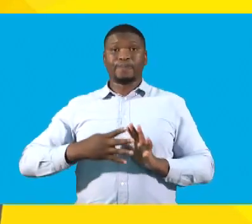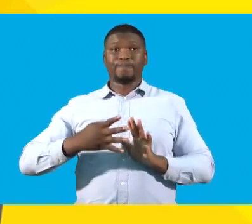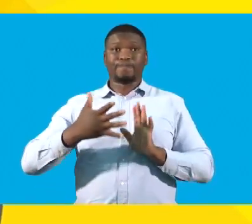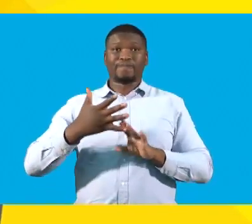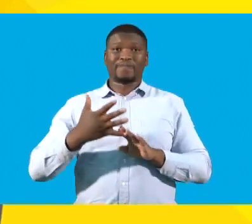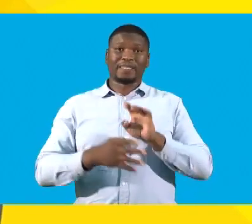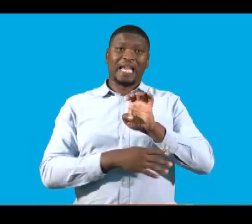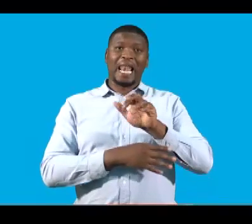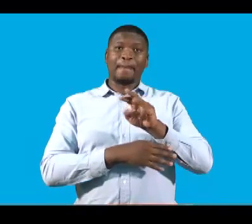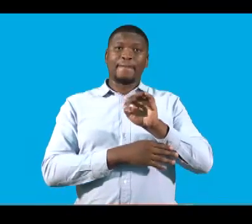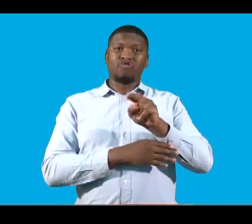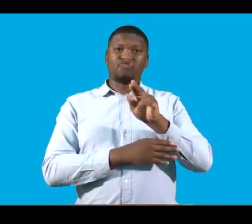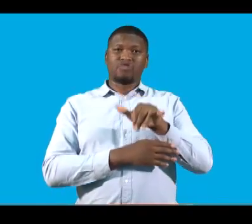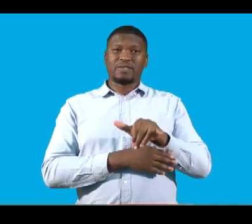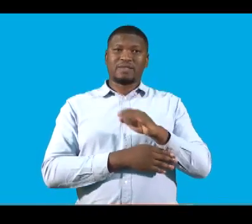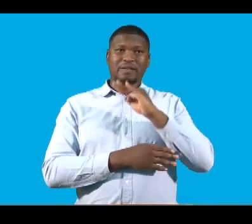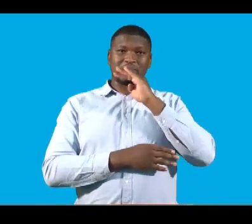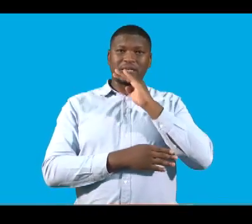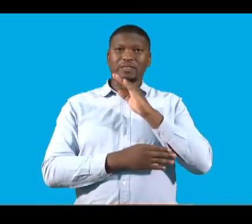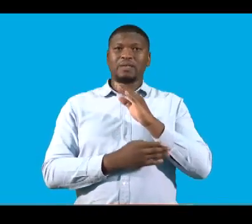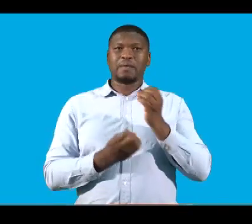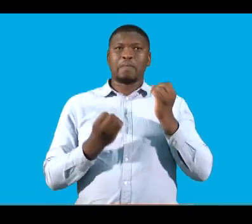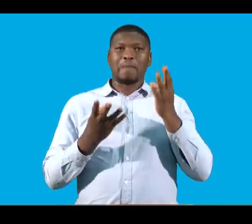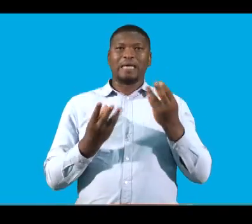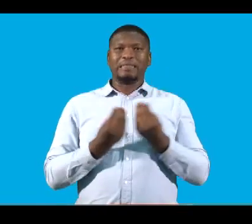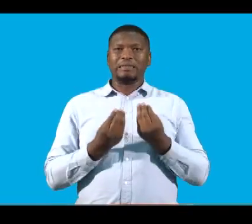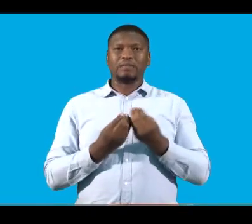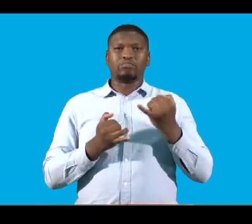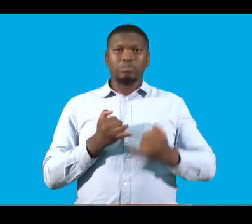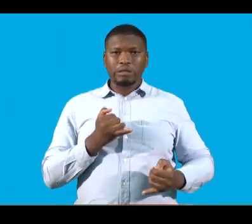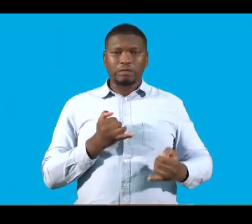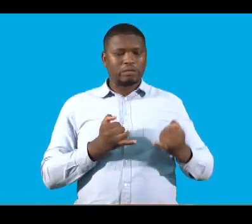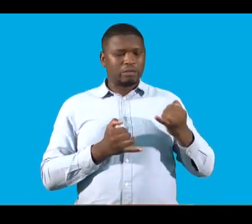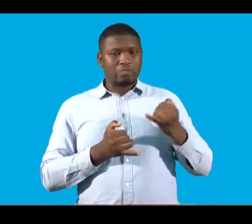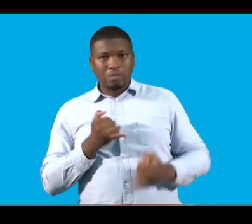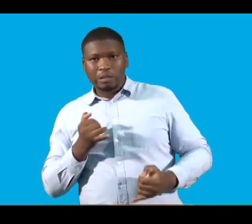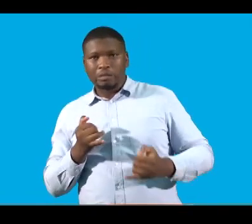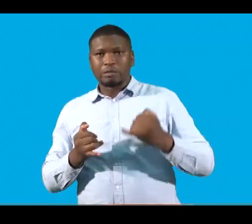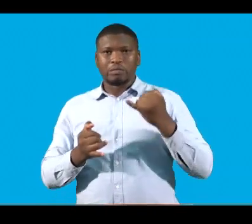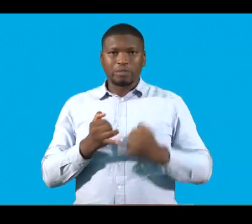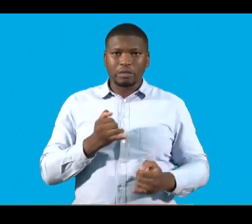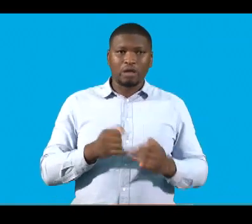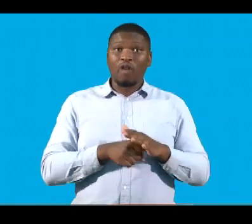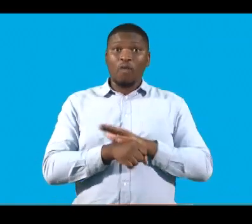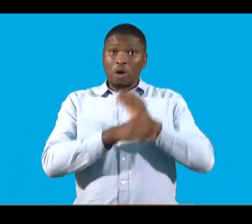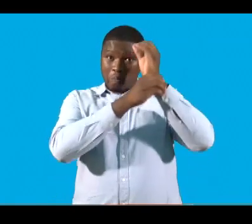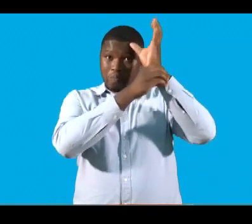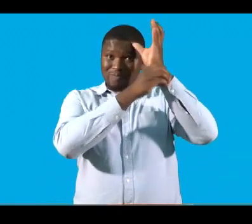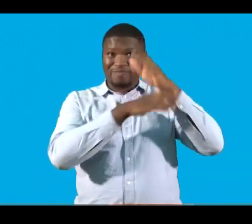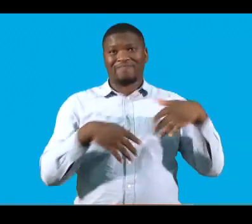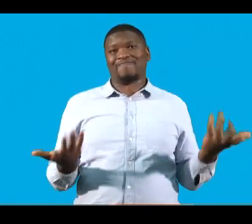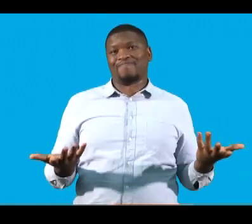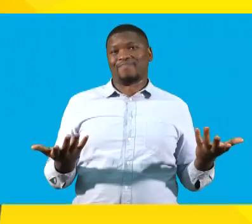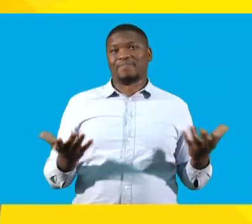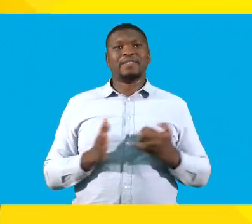have studied. Elementary means that you are getting many facts incorrect. You do not know the novel very well, and you